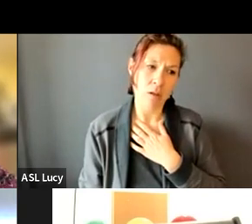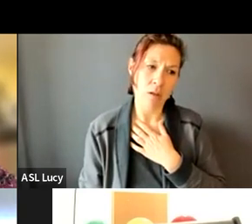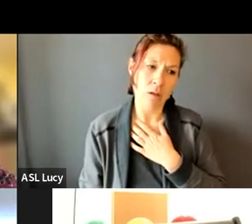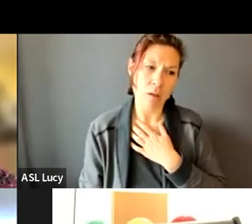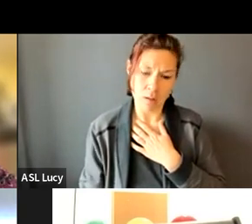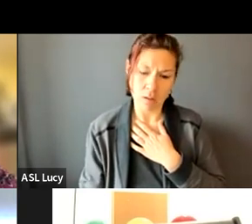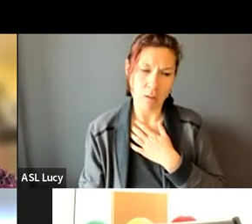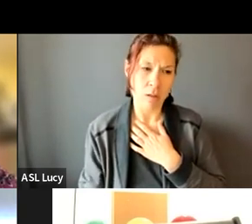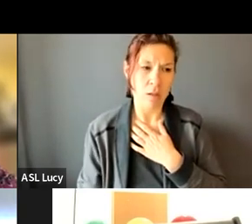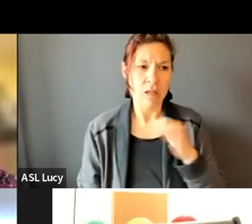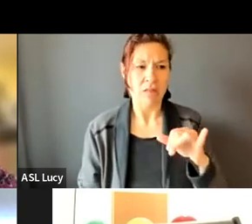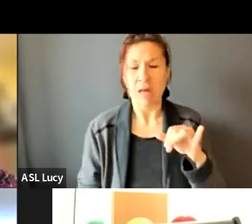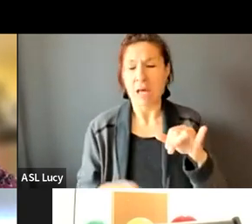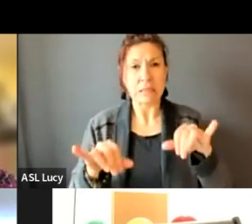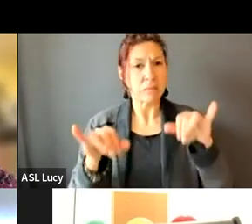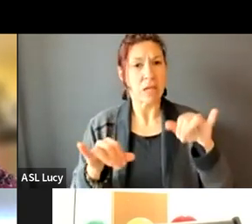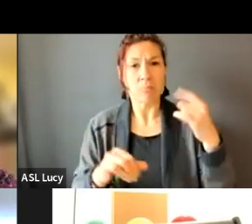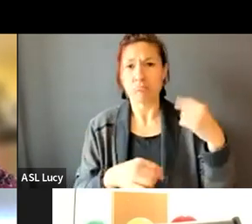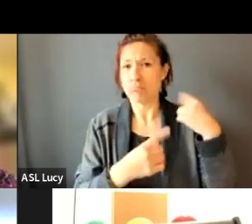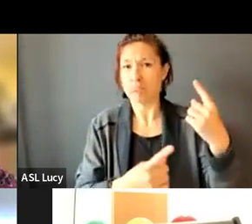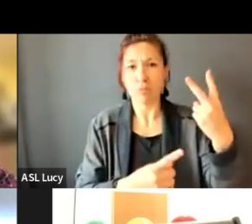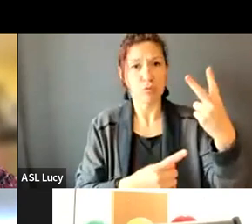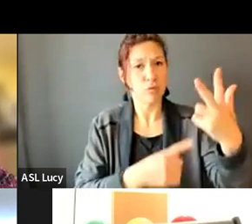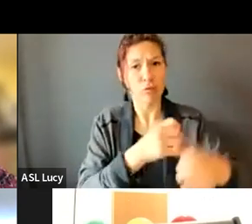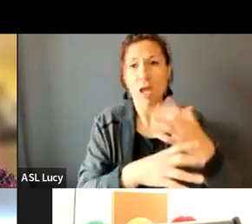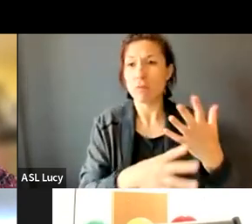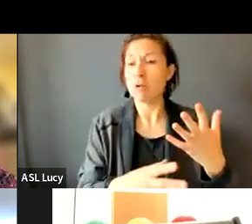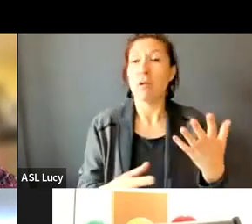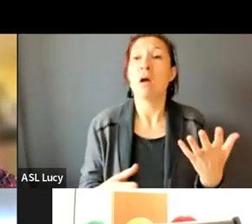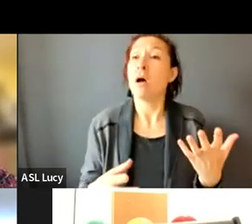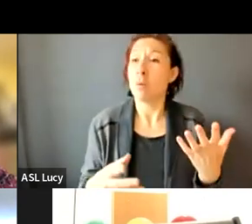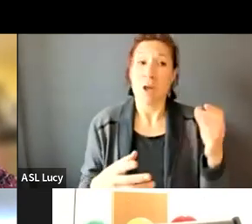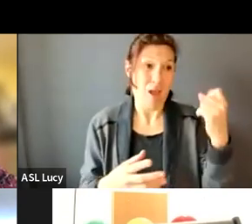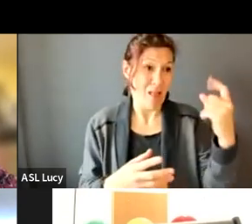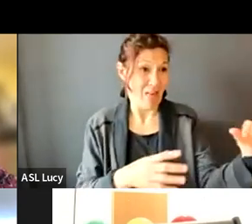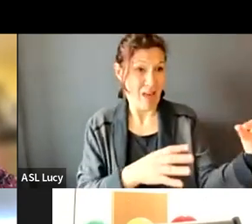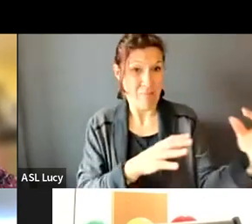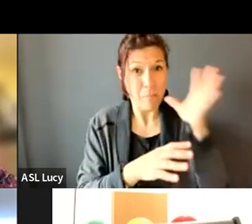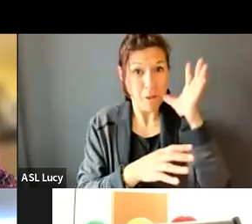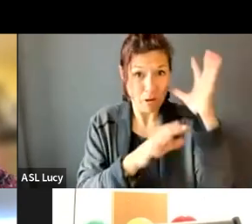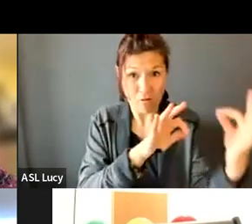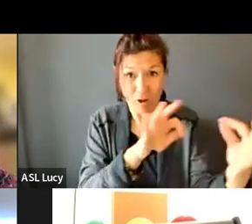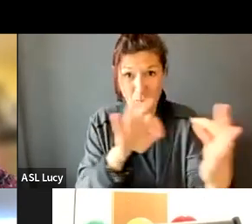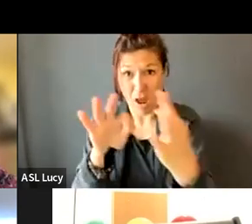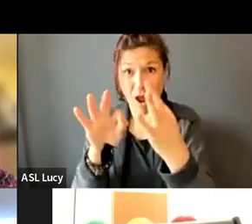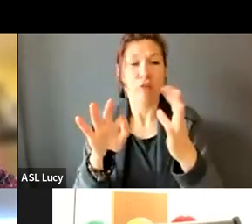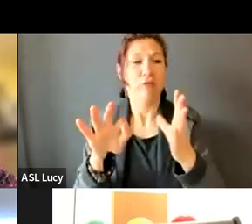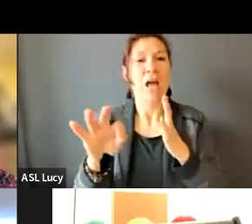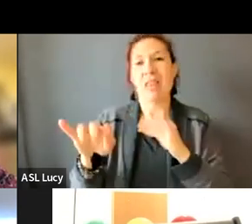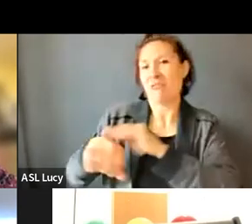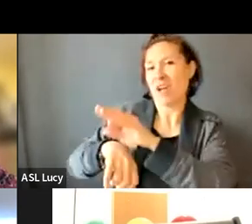anytime parents are giving us feedback we're going to take that feedback um you know back to that to that advisory committee and share that with